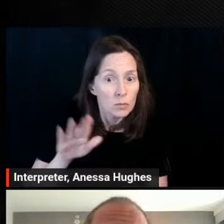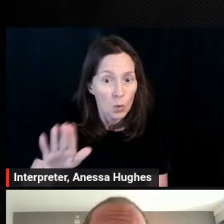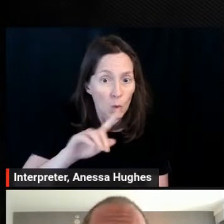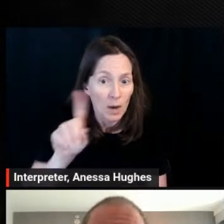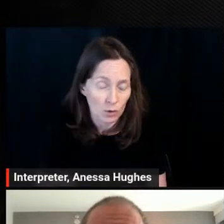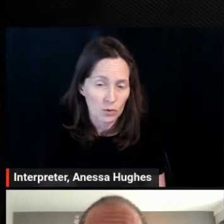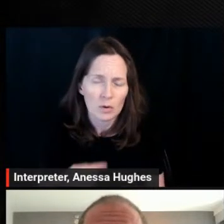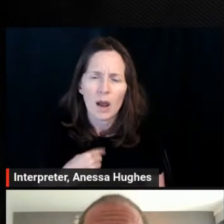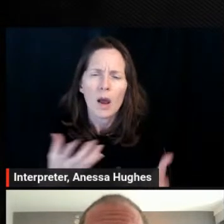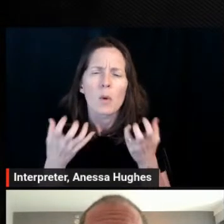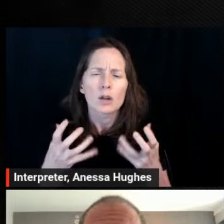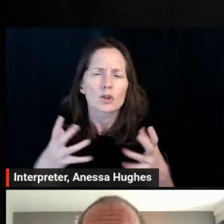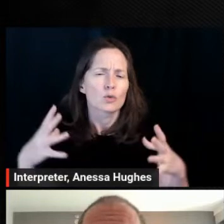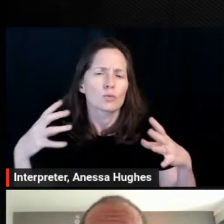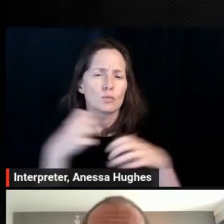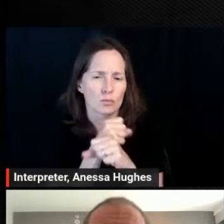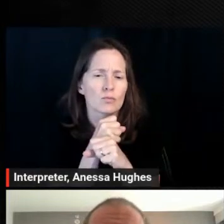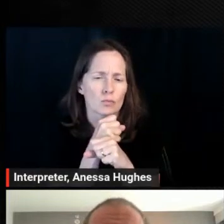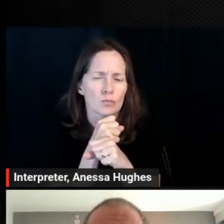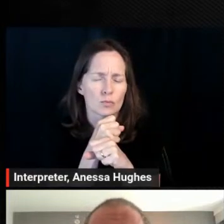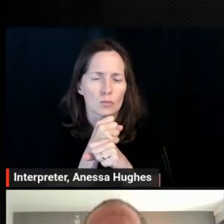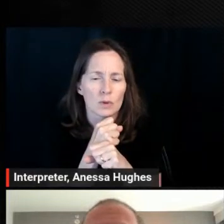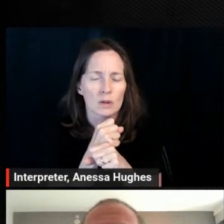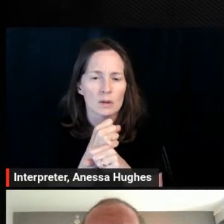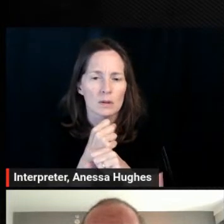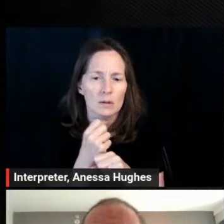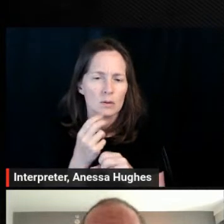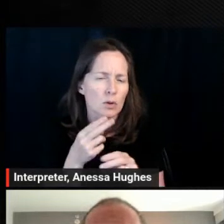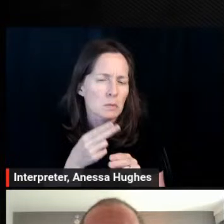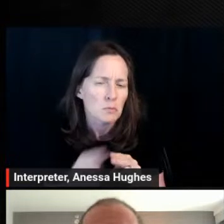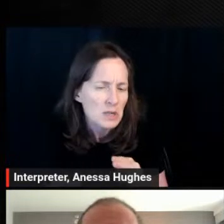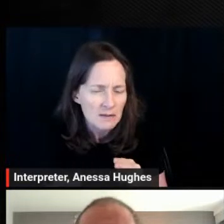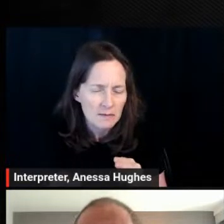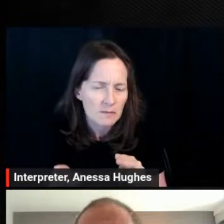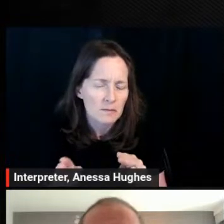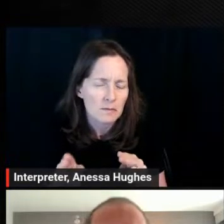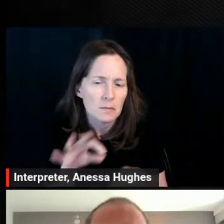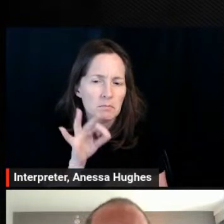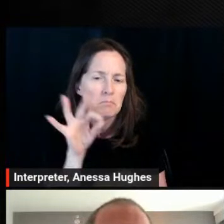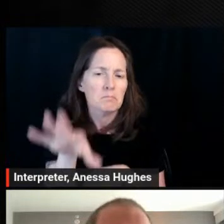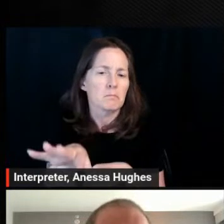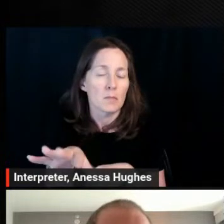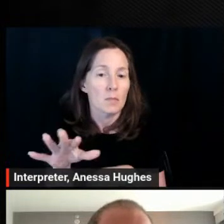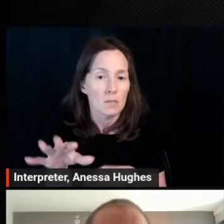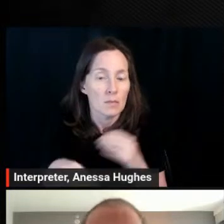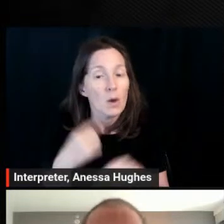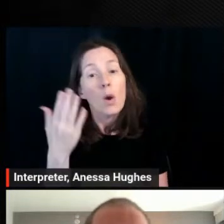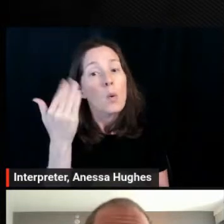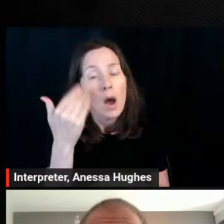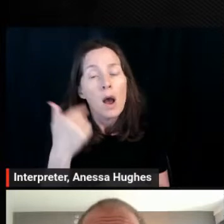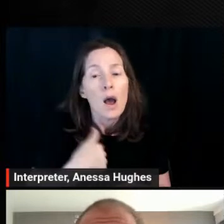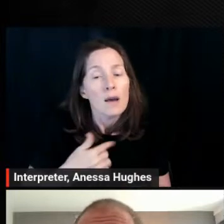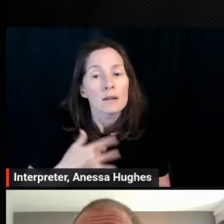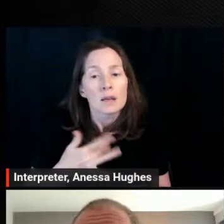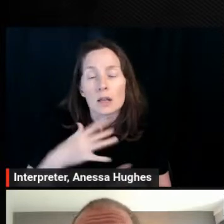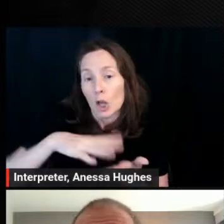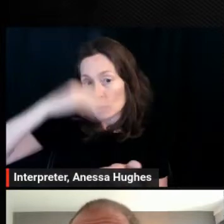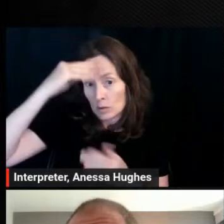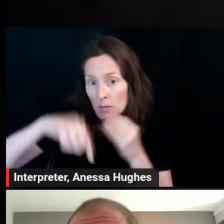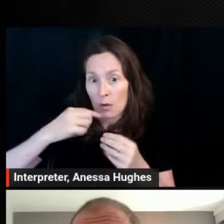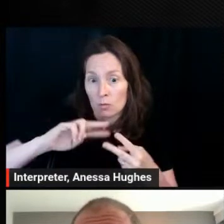brief reflections about why I think learning about America's reverse Underground Railroad